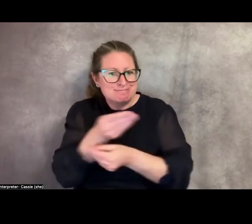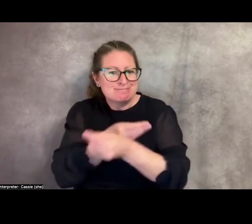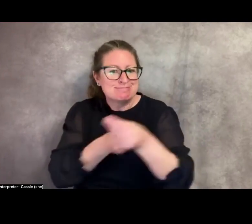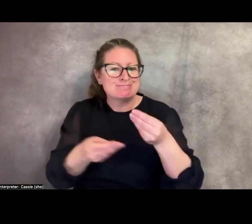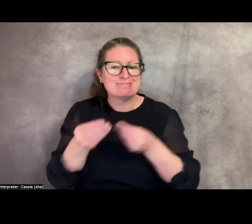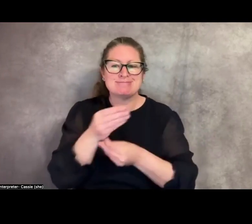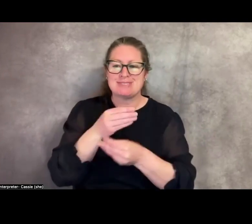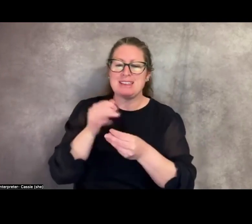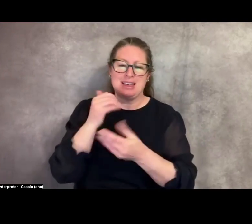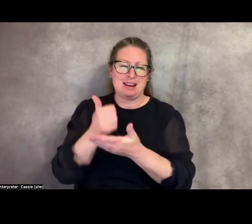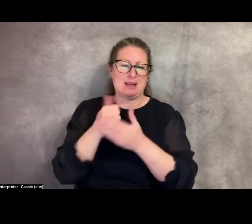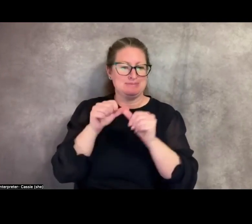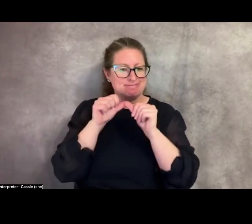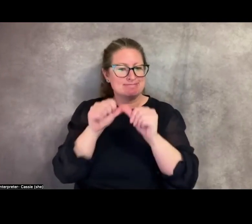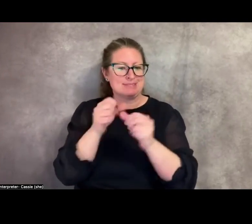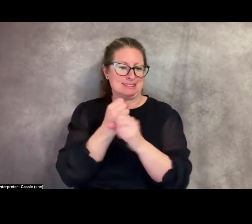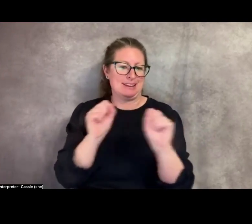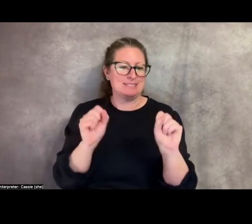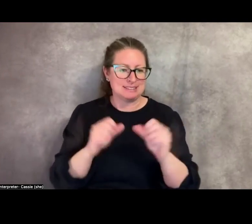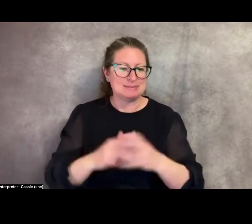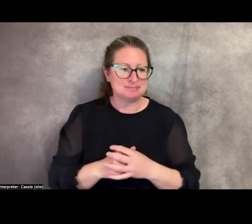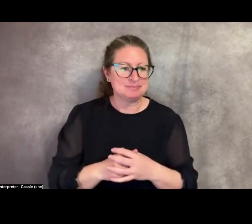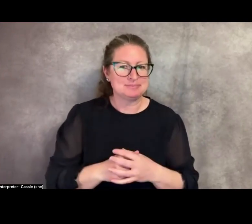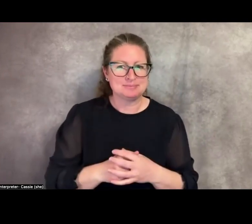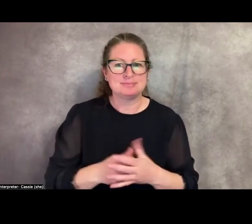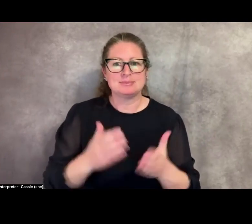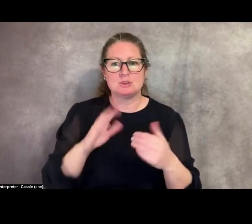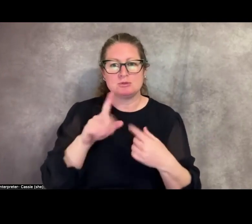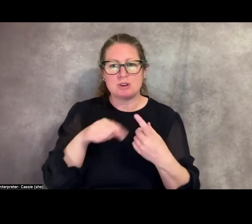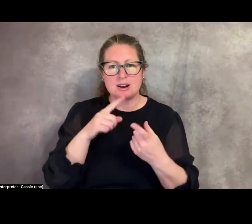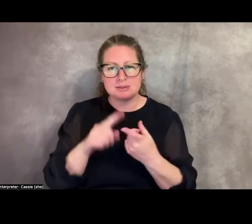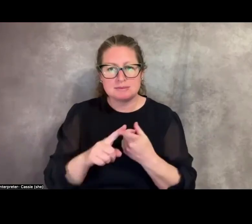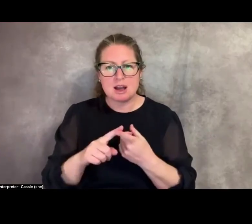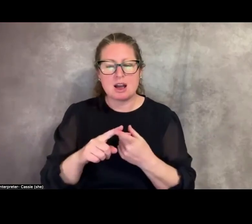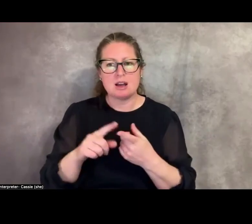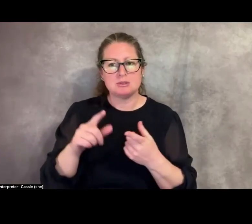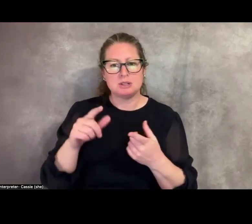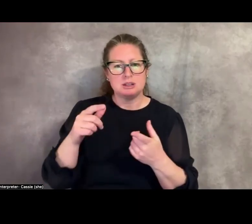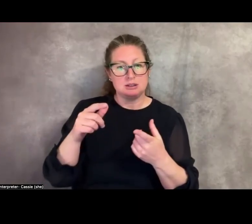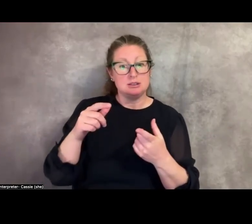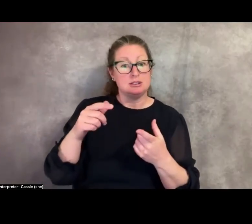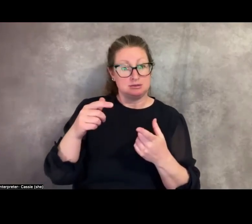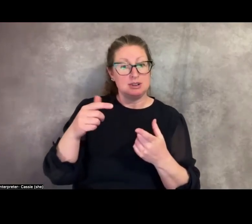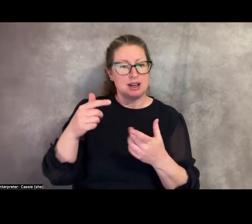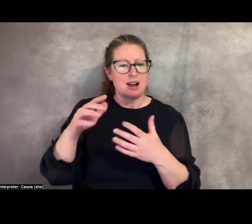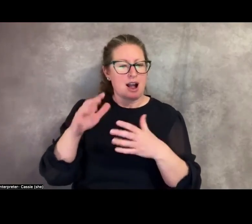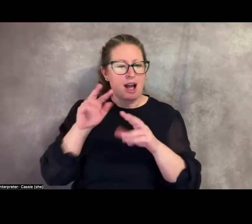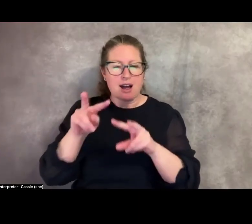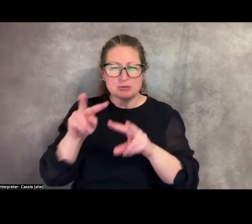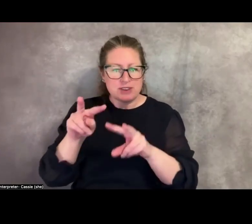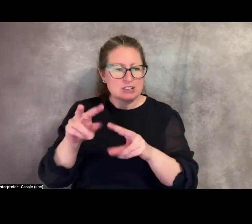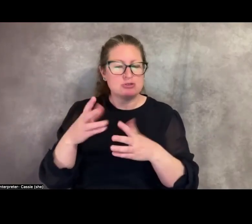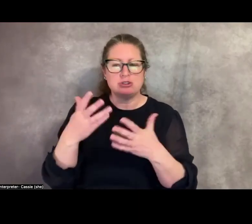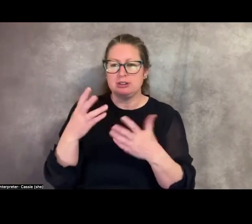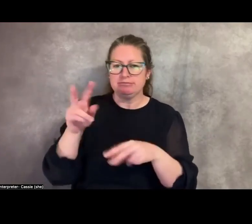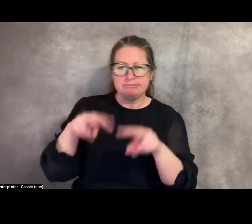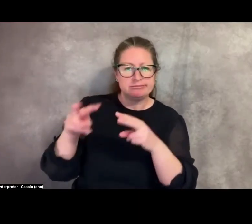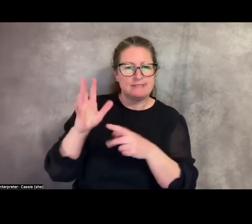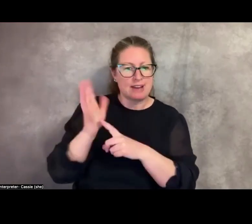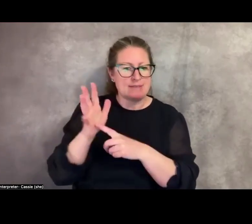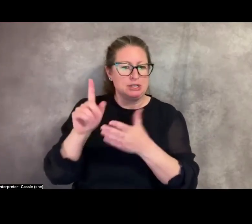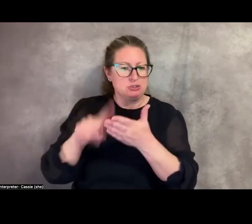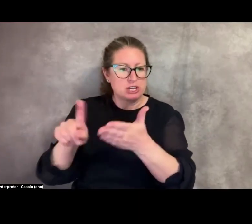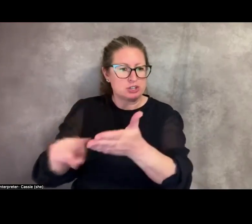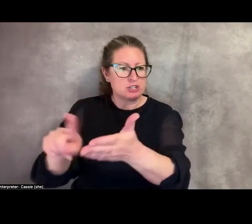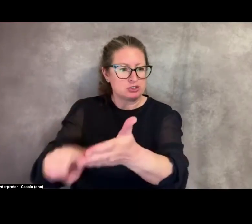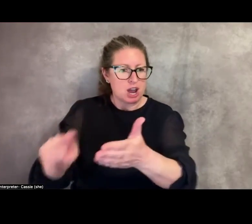thing. We discussed mock code grays, constant observation, 5-minute checks. There was so